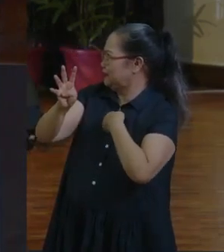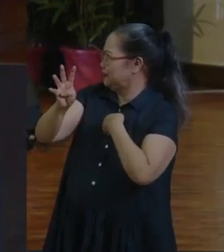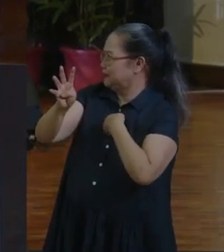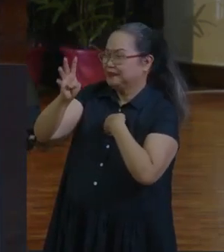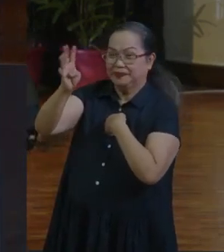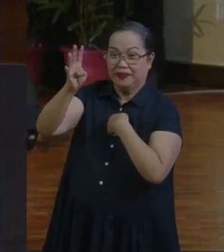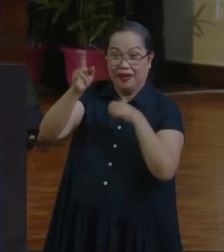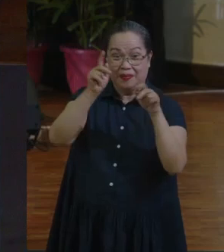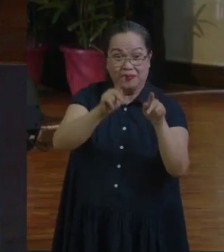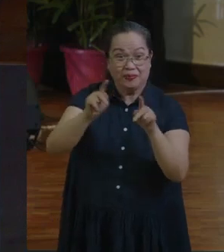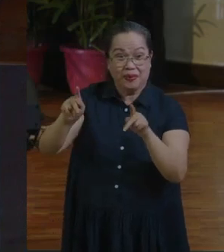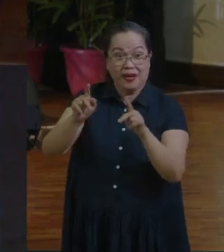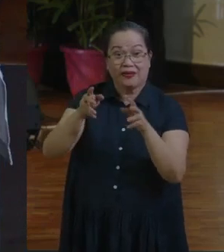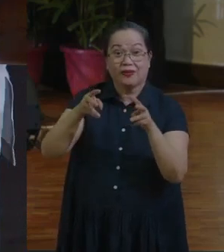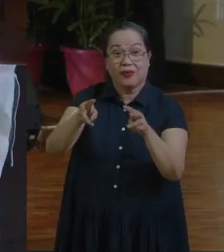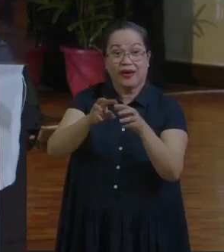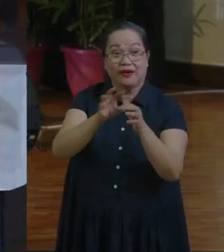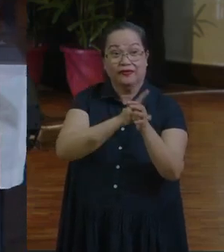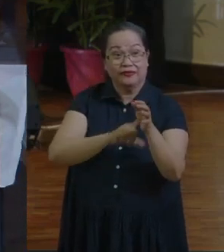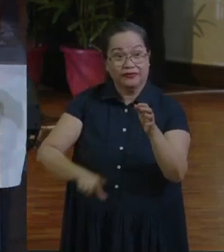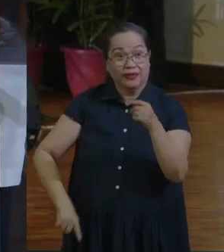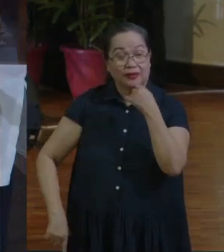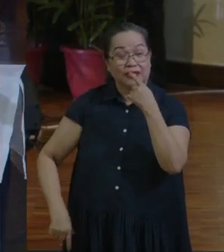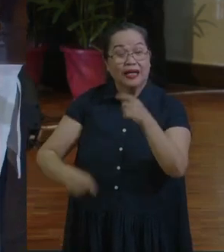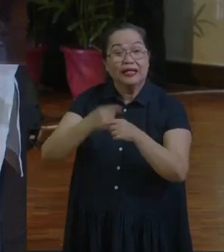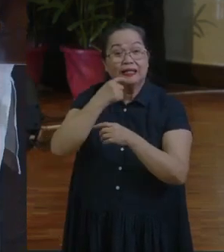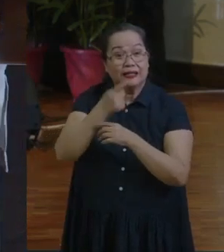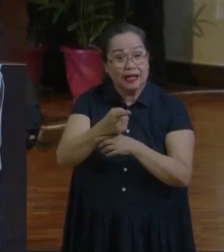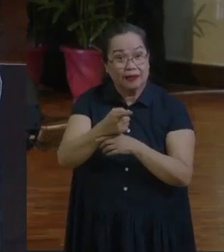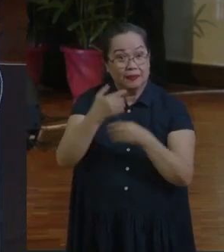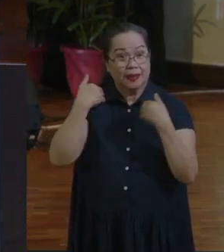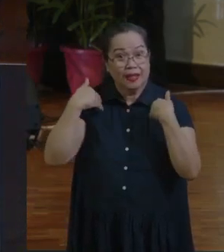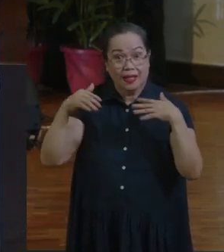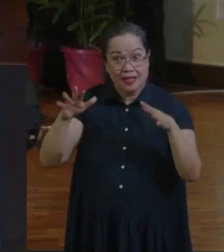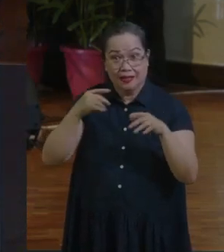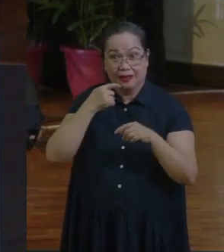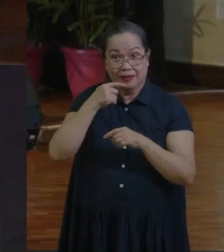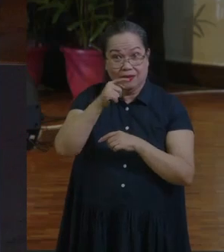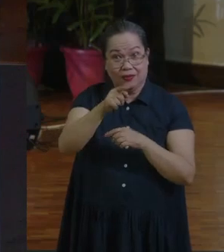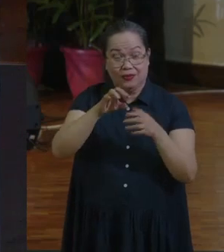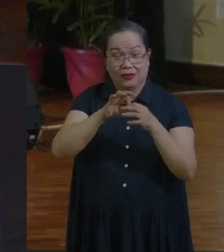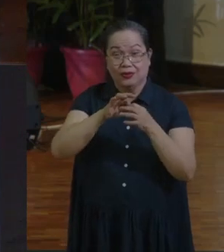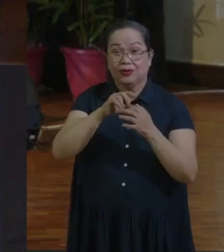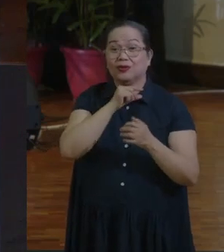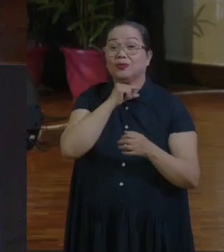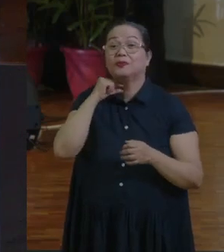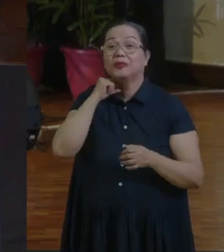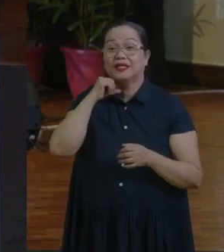the way of the Lord. Lahat yun sinabi ng anghel sa tatay niyang si Zechariah.